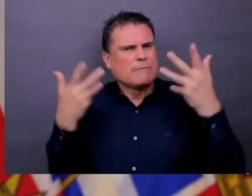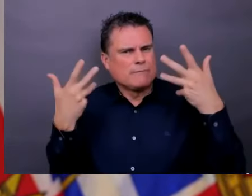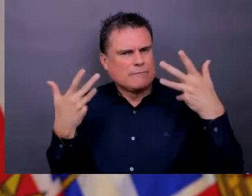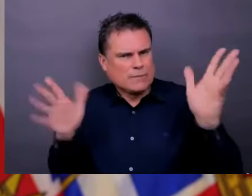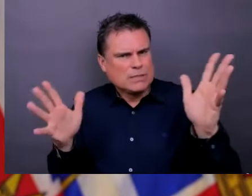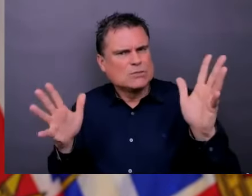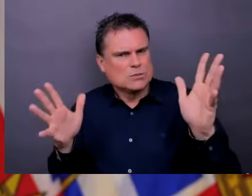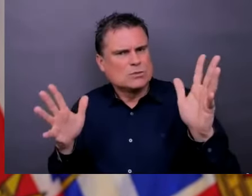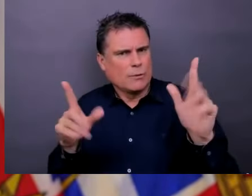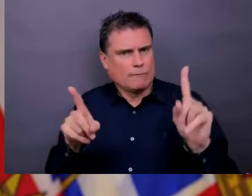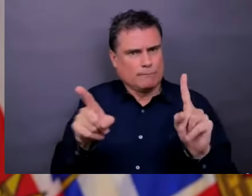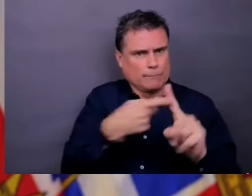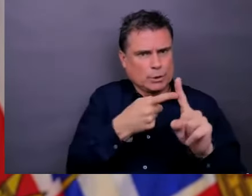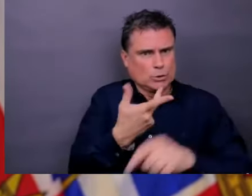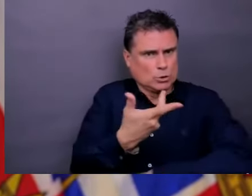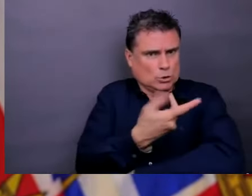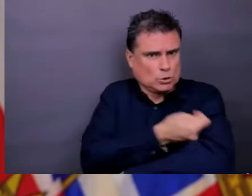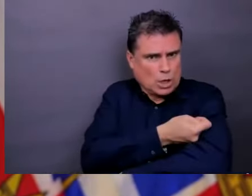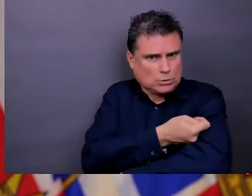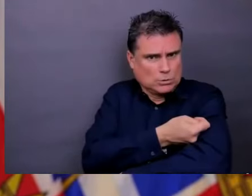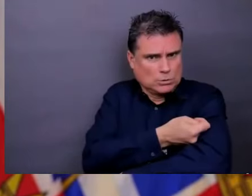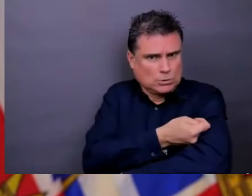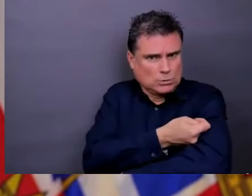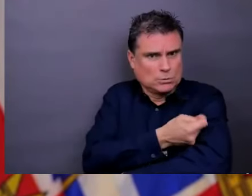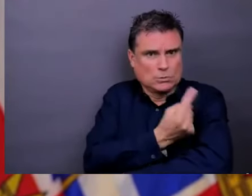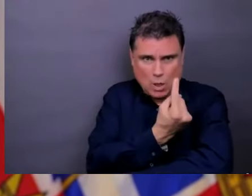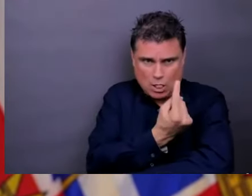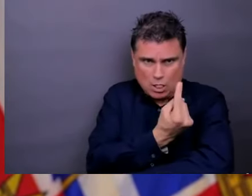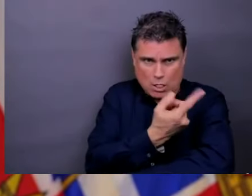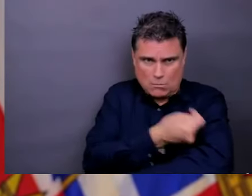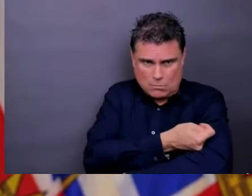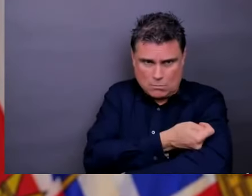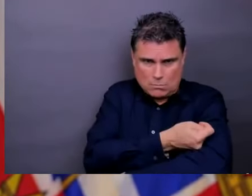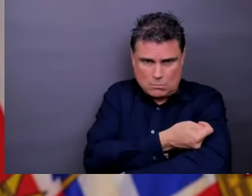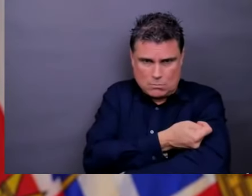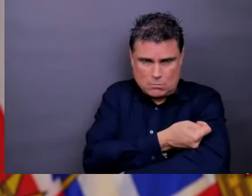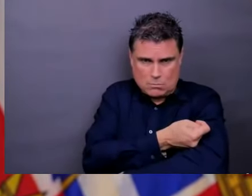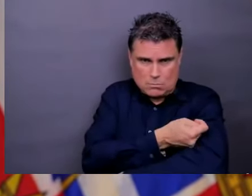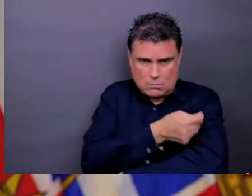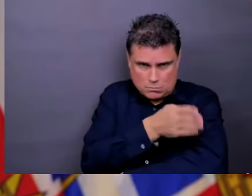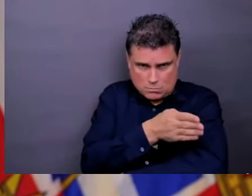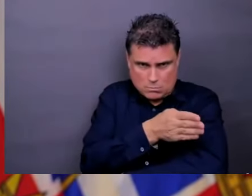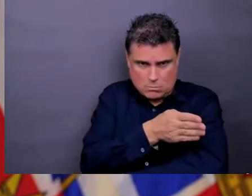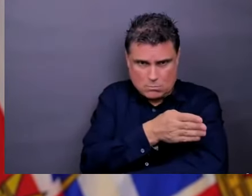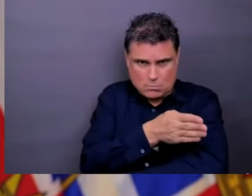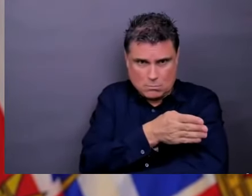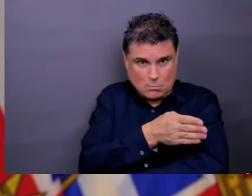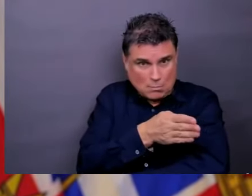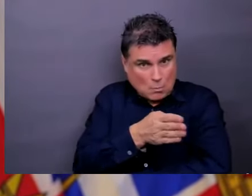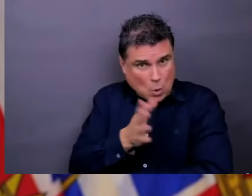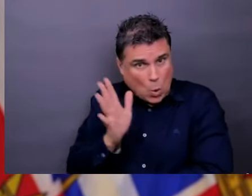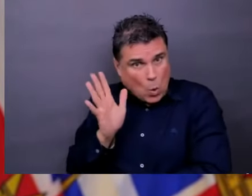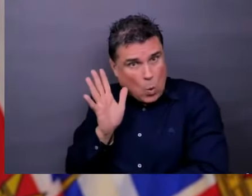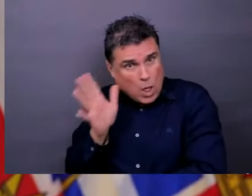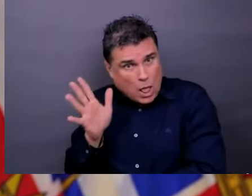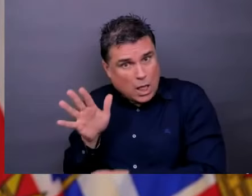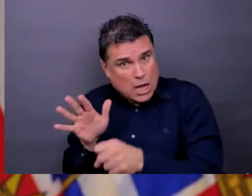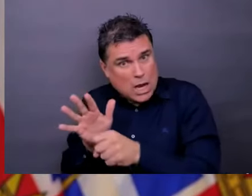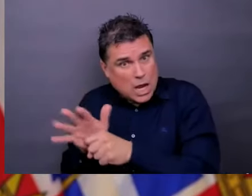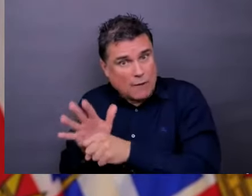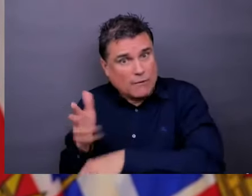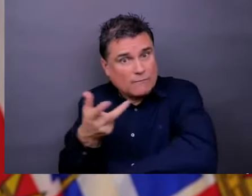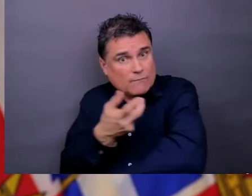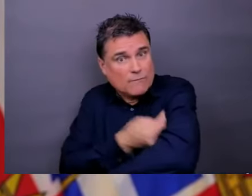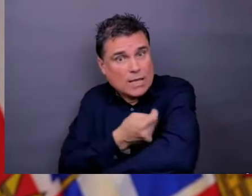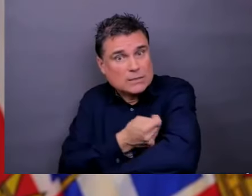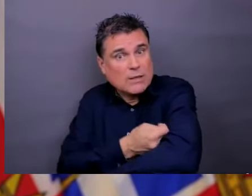many people will make it in that 42-day window and how many are likely to miss that window. And I heard what you're saying about the 90